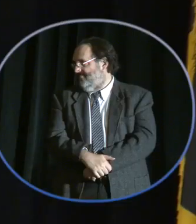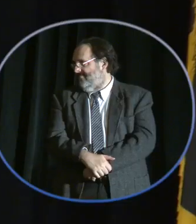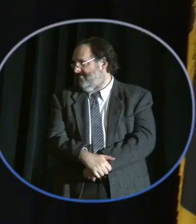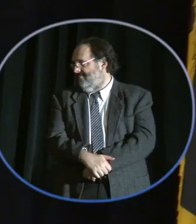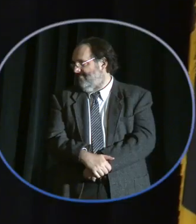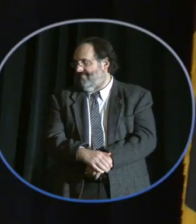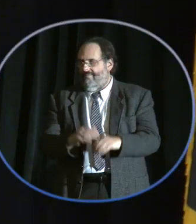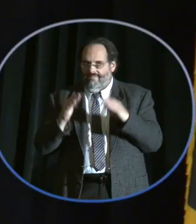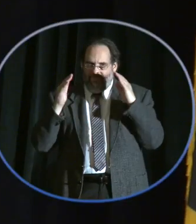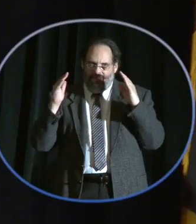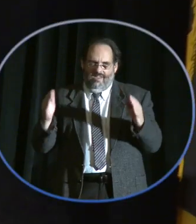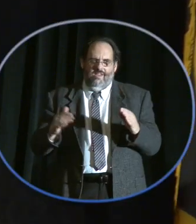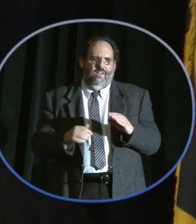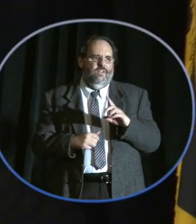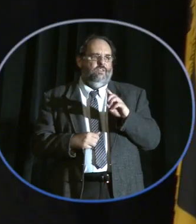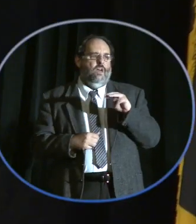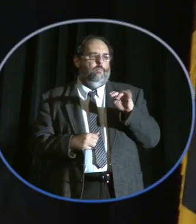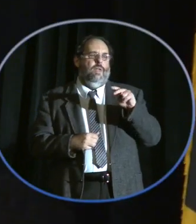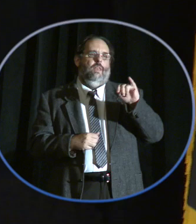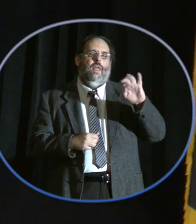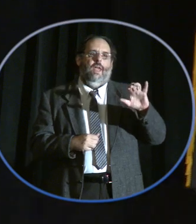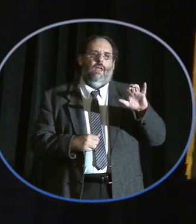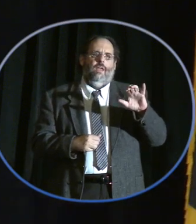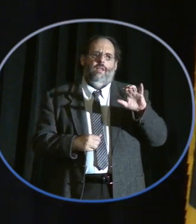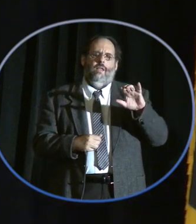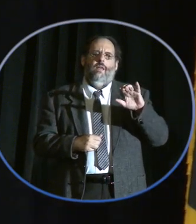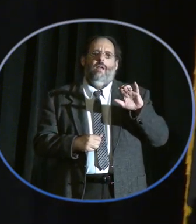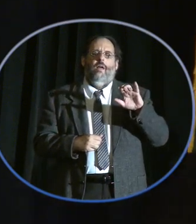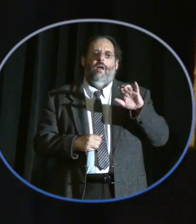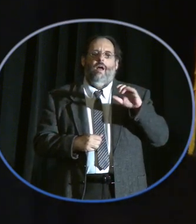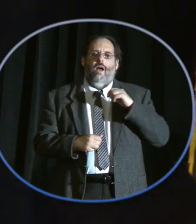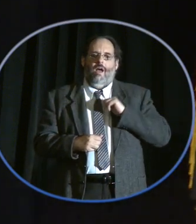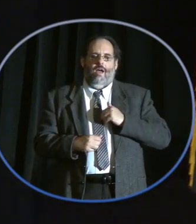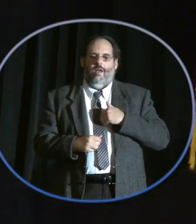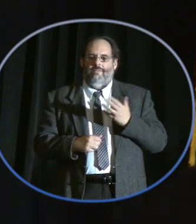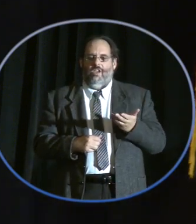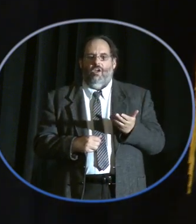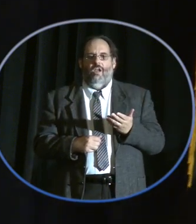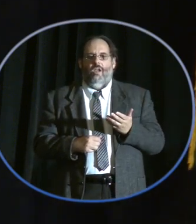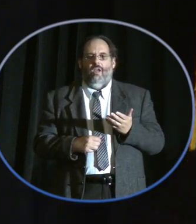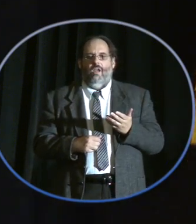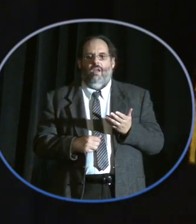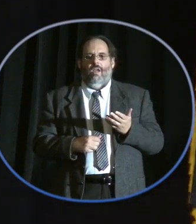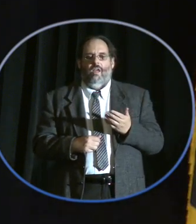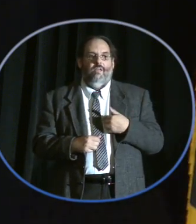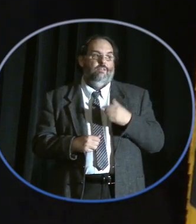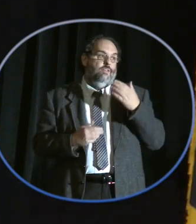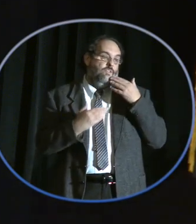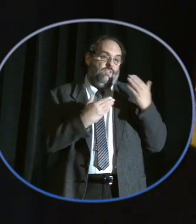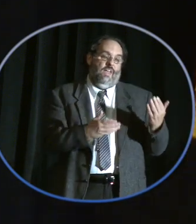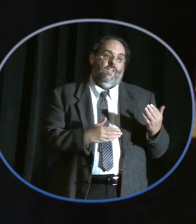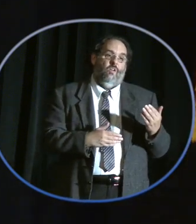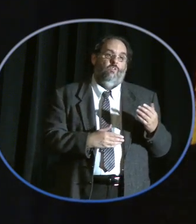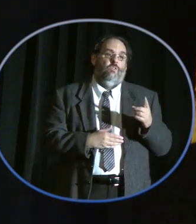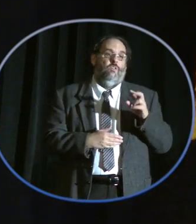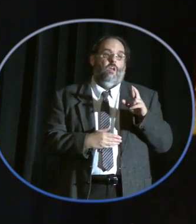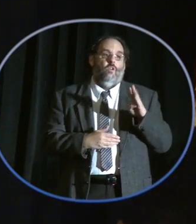Hi, everybody. My name is Dominic Newton. I'm here to give a thank you to Dr.